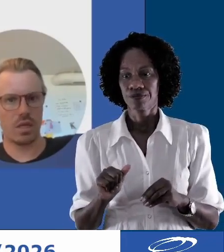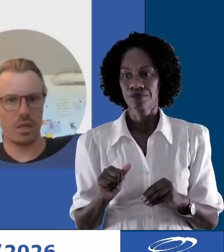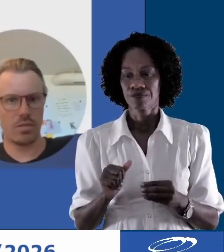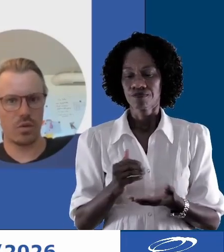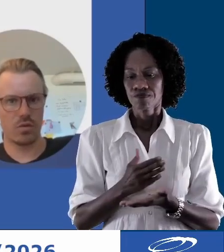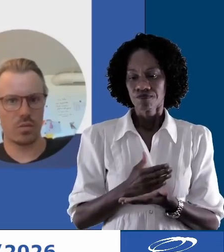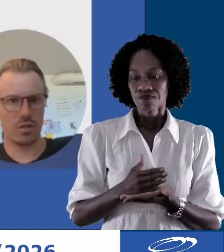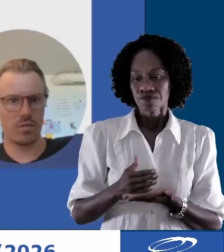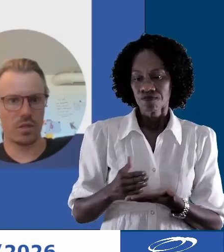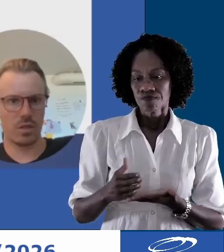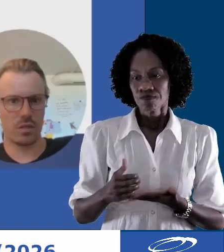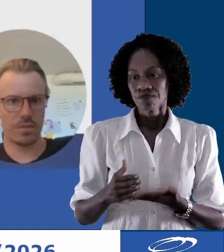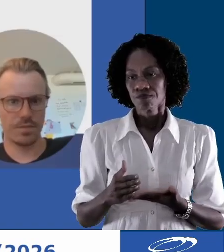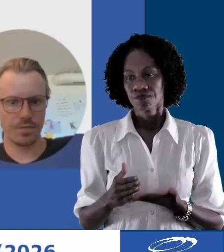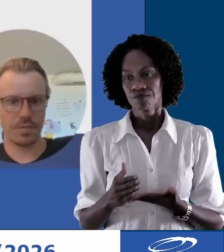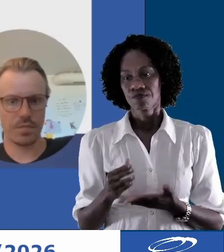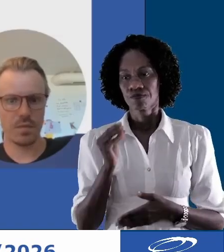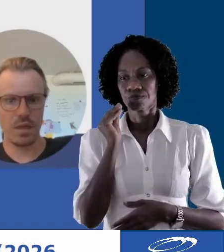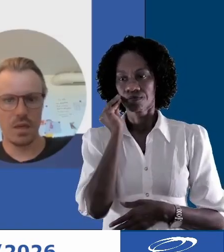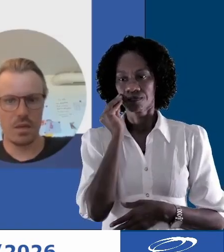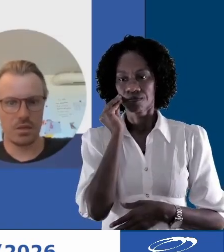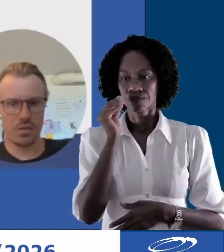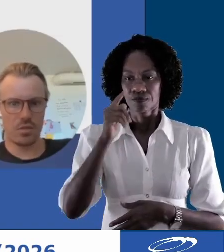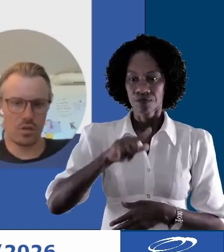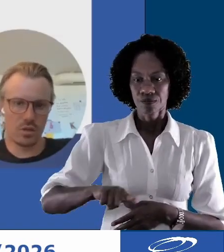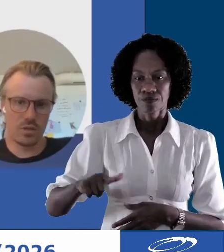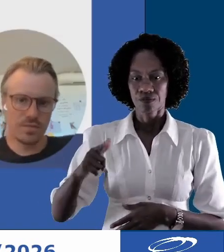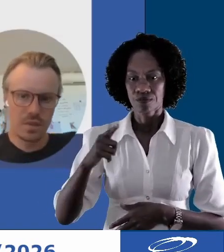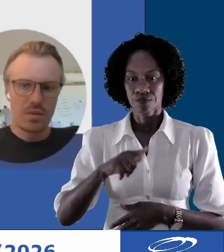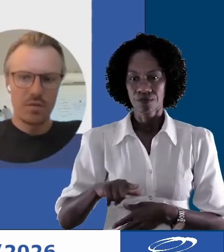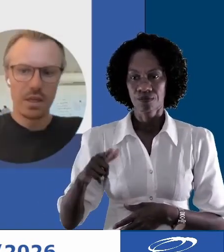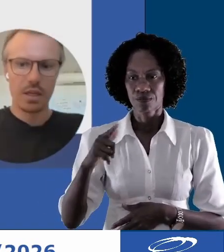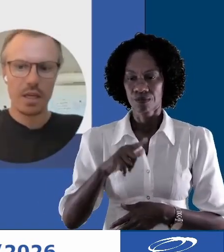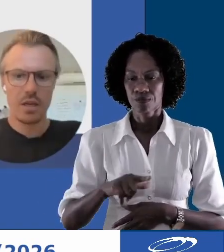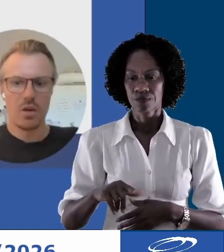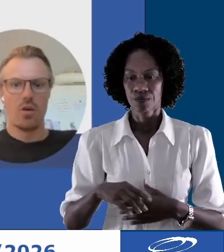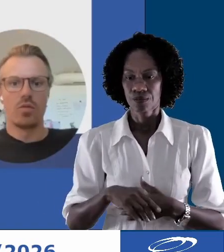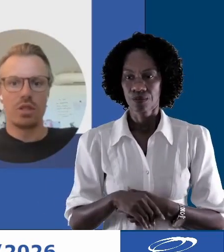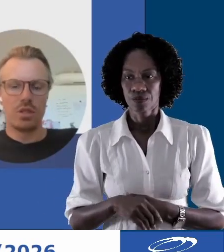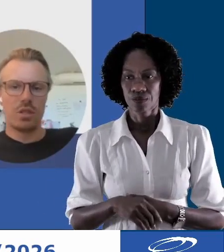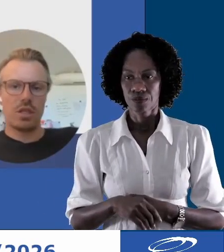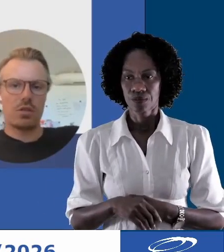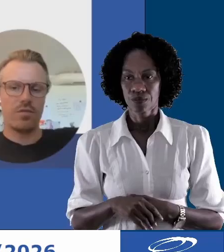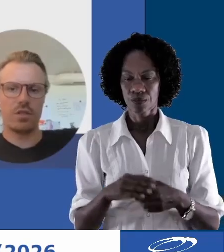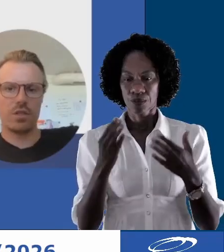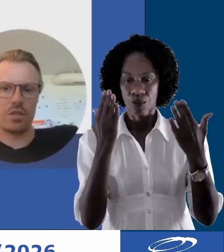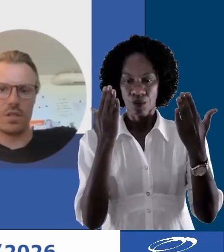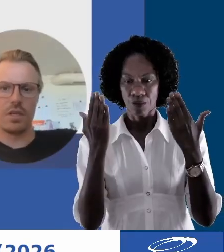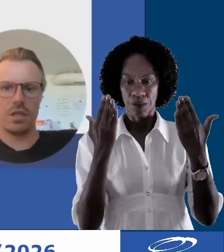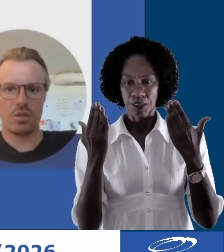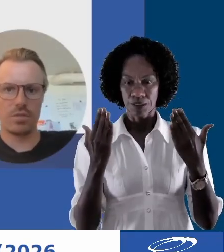intra and post-operative measurements. These are the results, revealing a homogeneous and